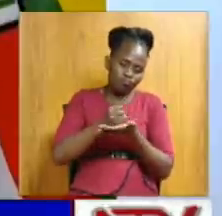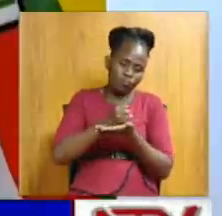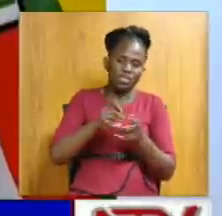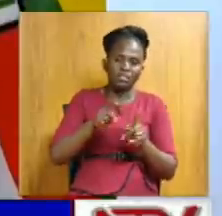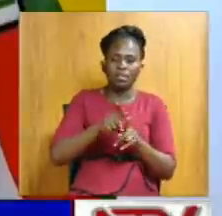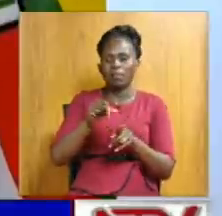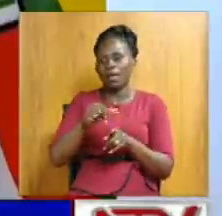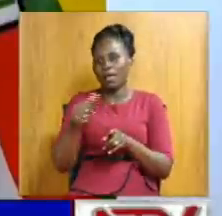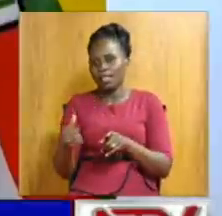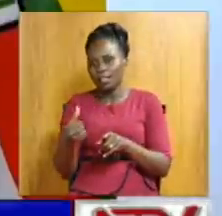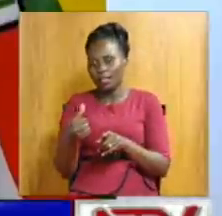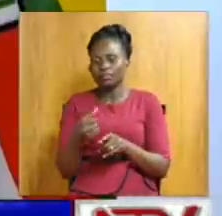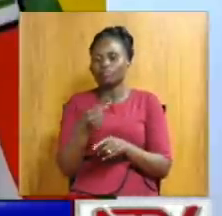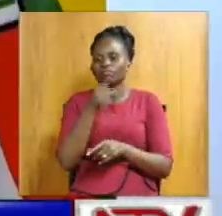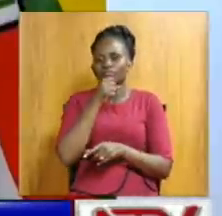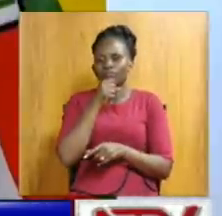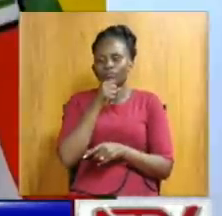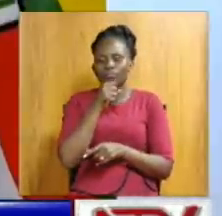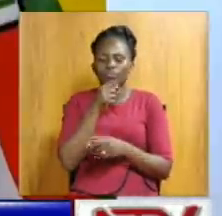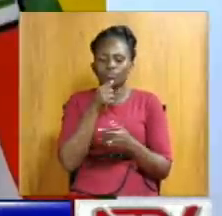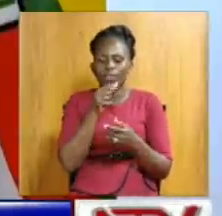such as